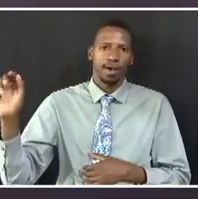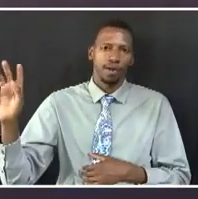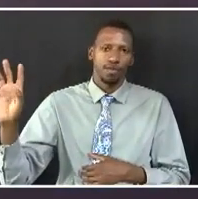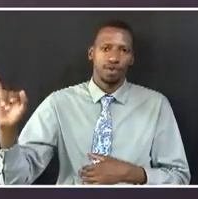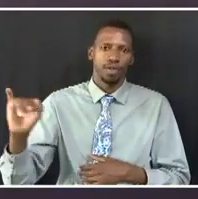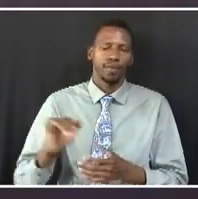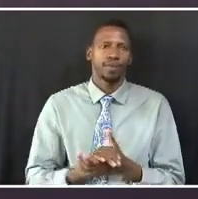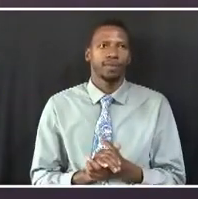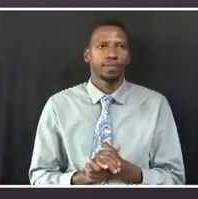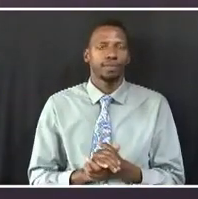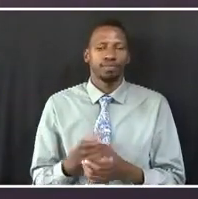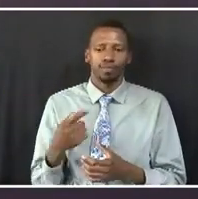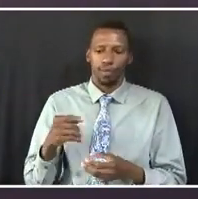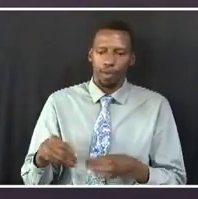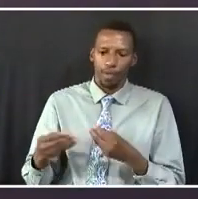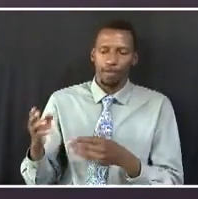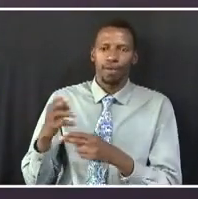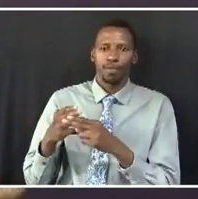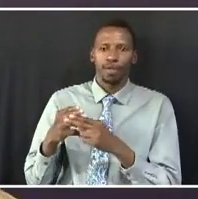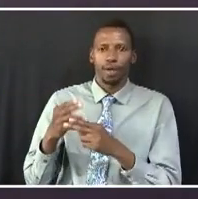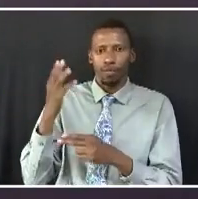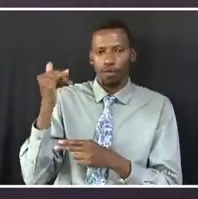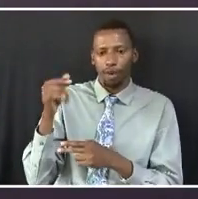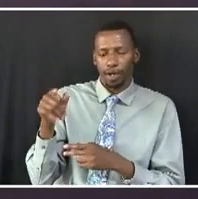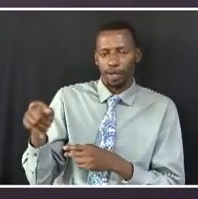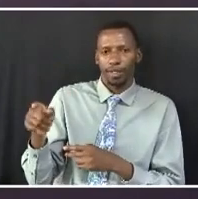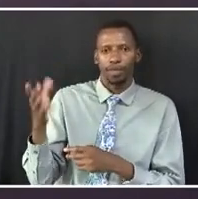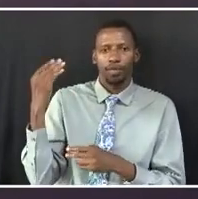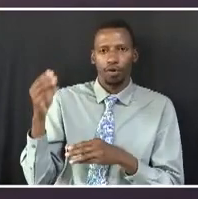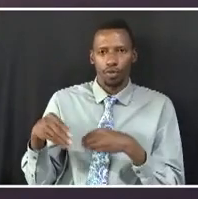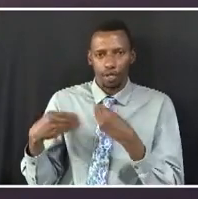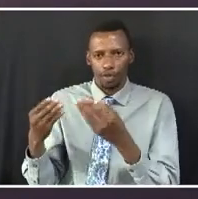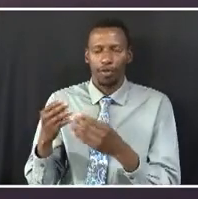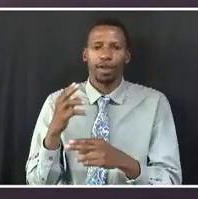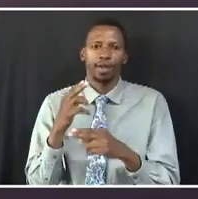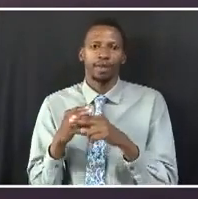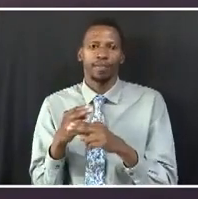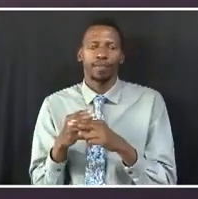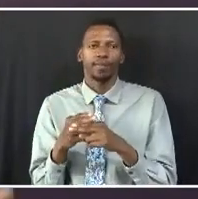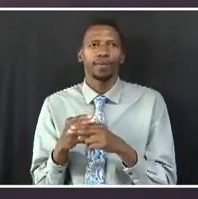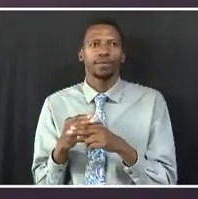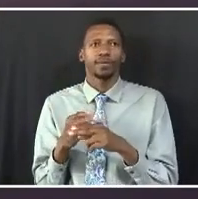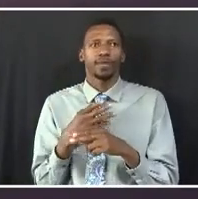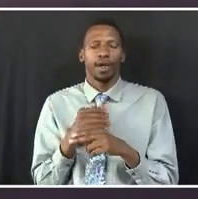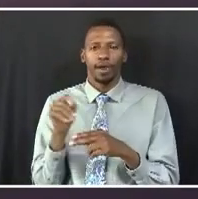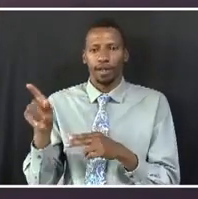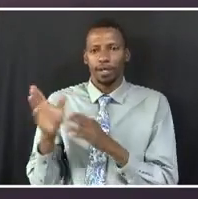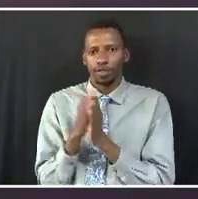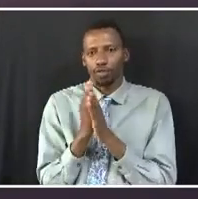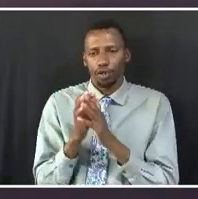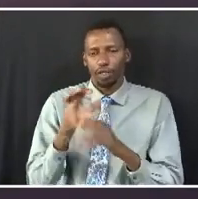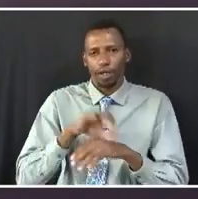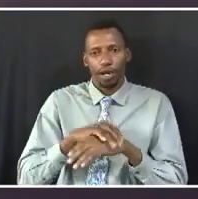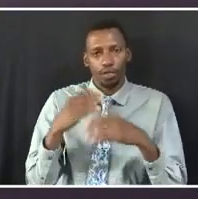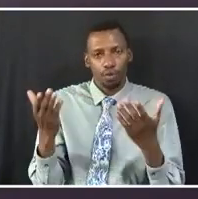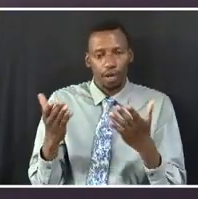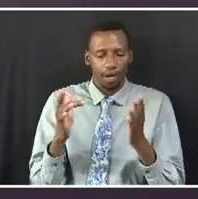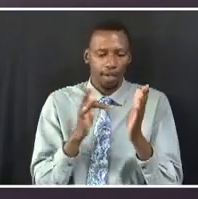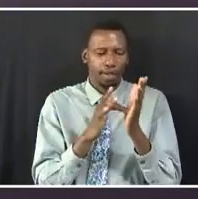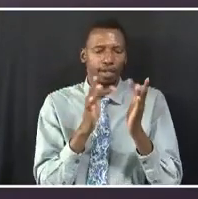we're giving him a name because he hadn't been given a name. And his story is found in the book of